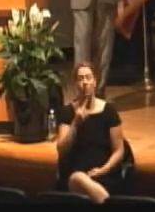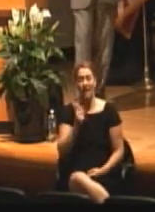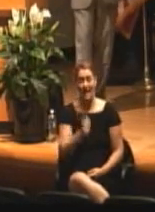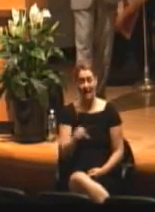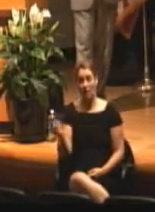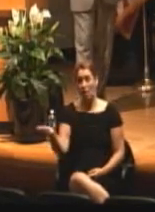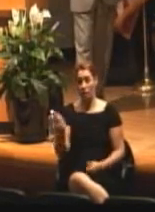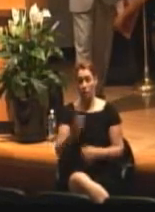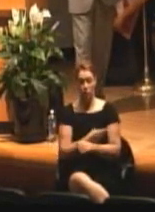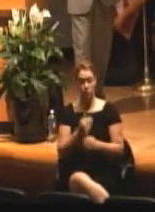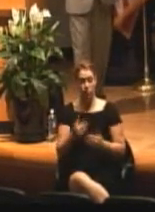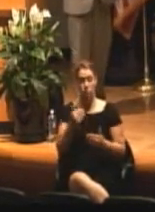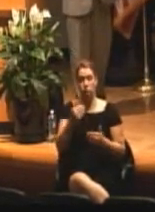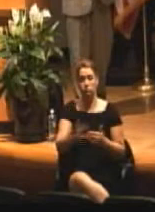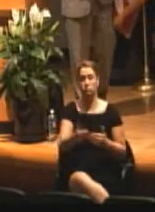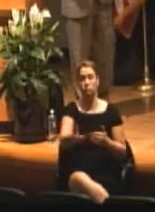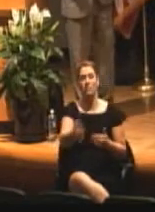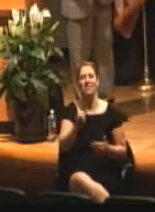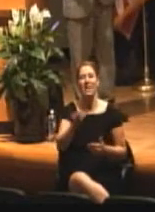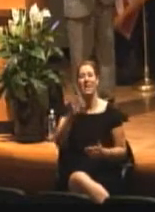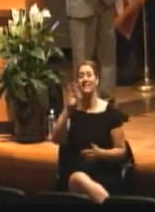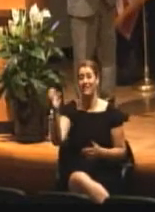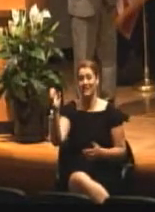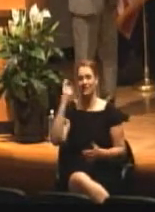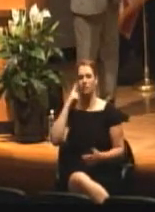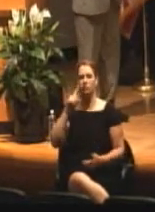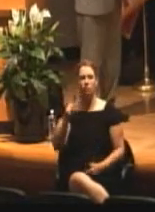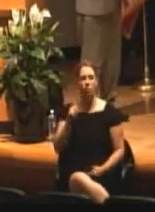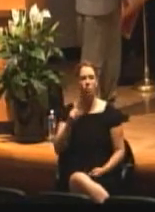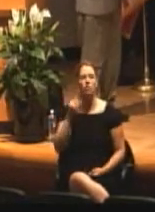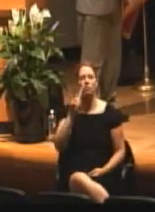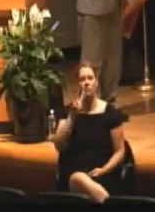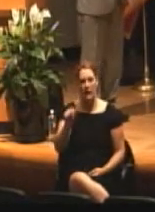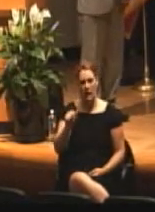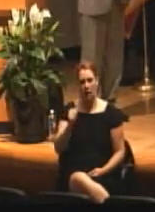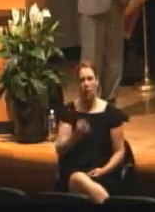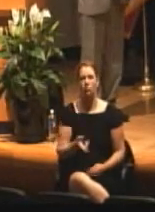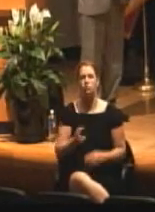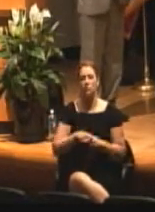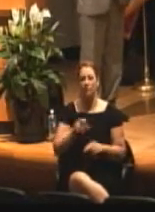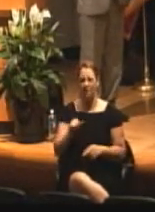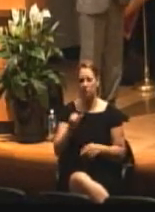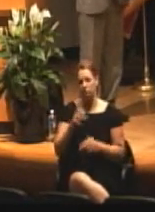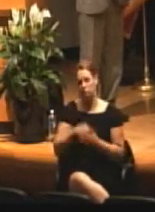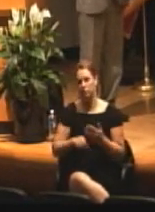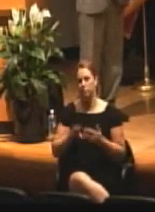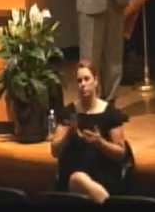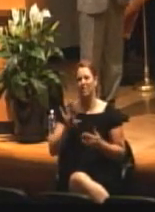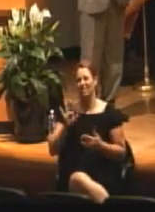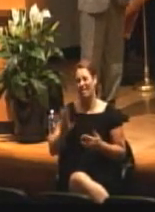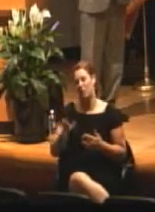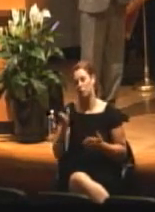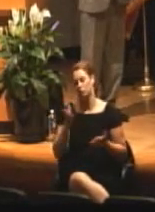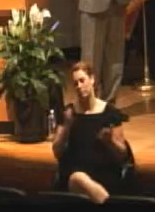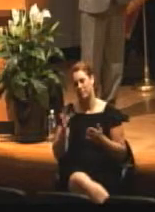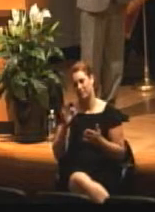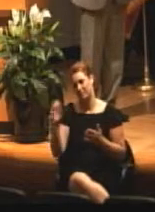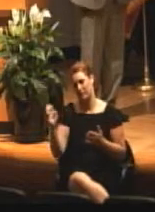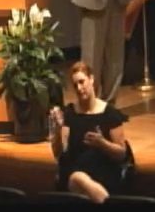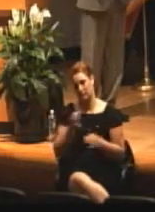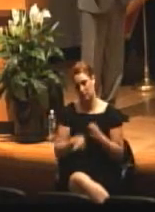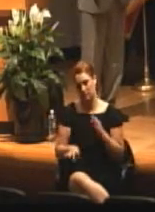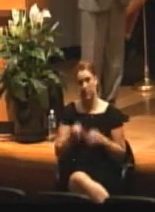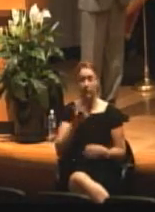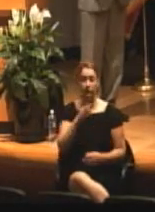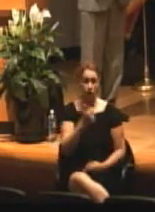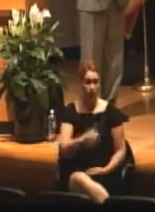fee for VA goes up. So they don't have the monthly PMI, but they charge their service fee essentially for it. And if there is any sort of disability,